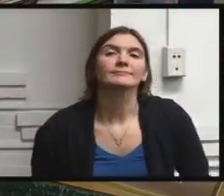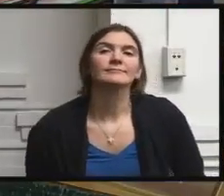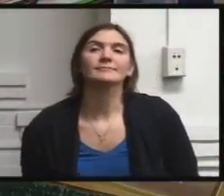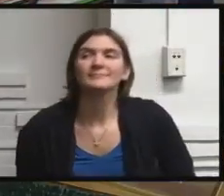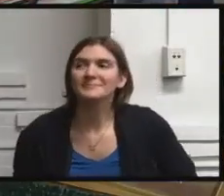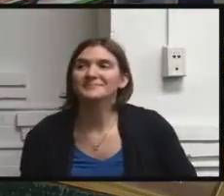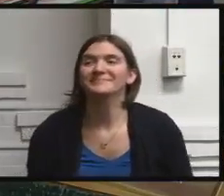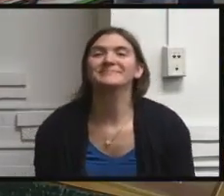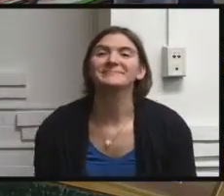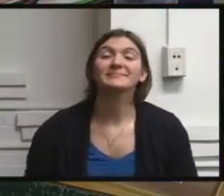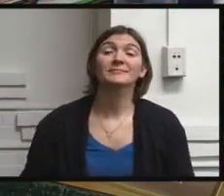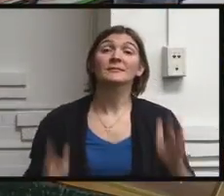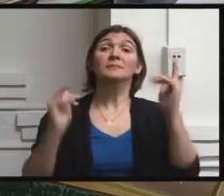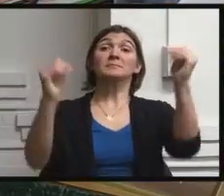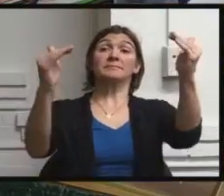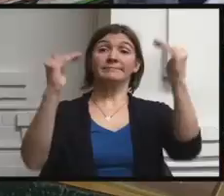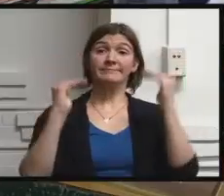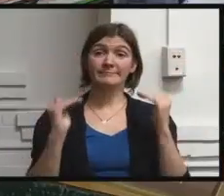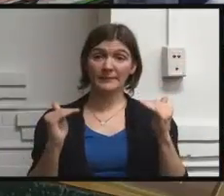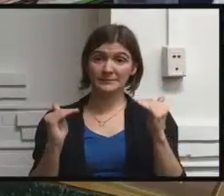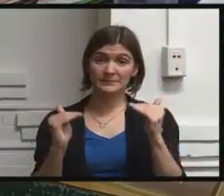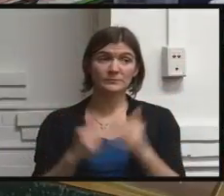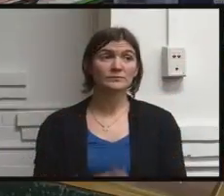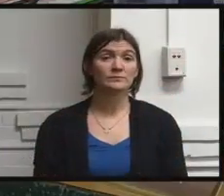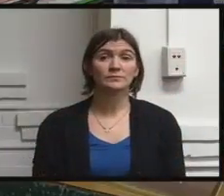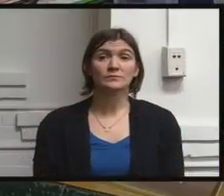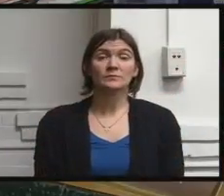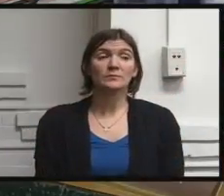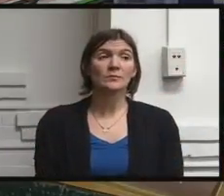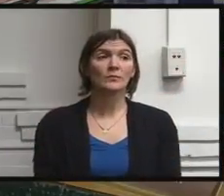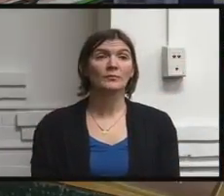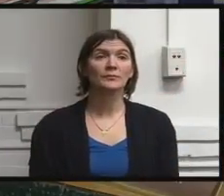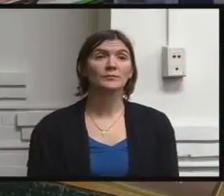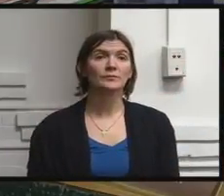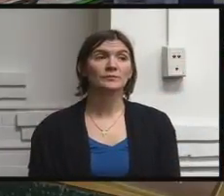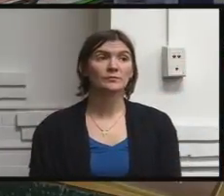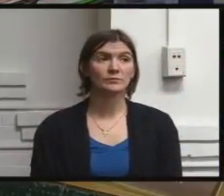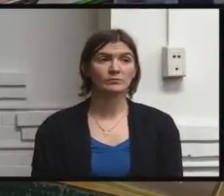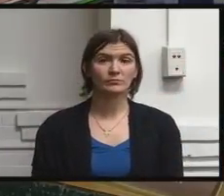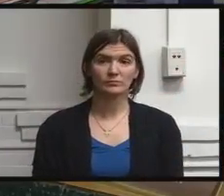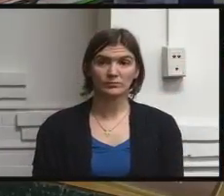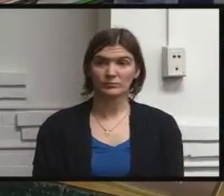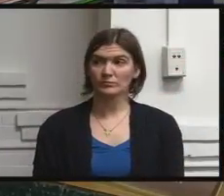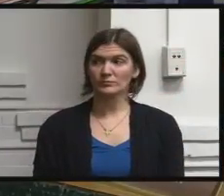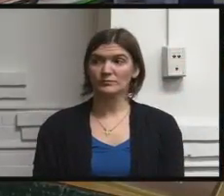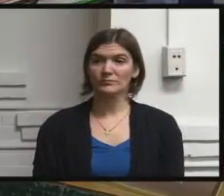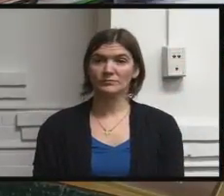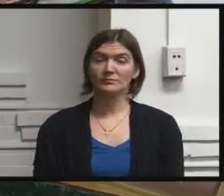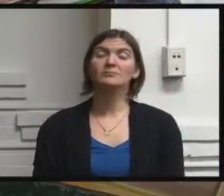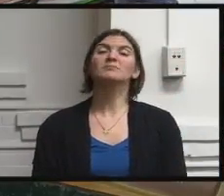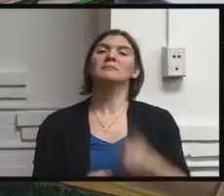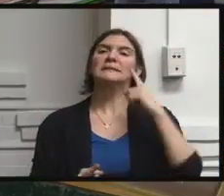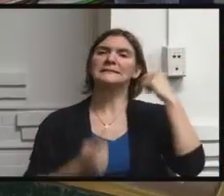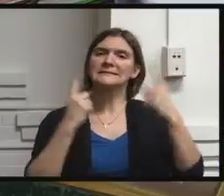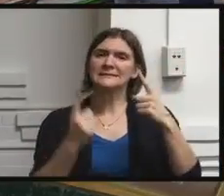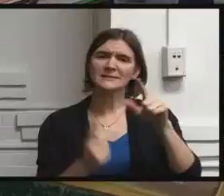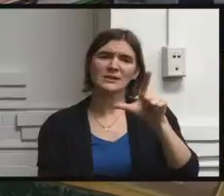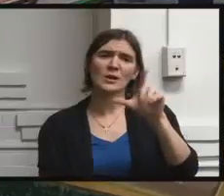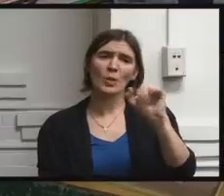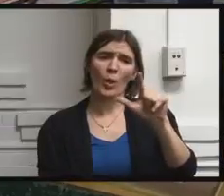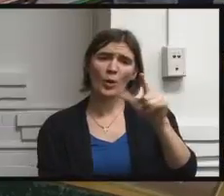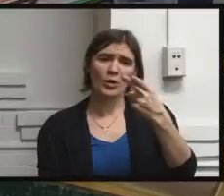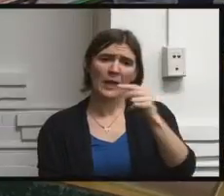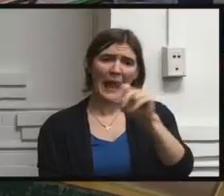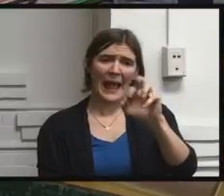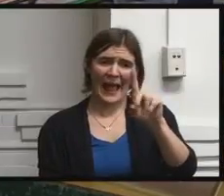The next matter on tonight's agenda is consideration of the local hazard